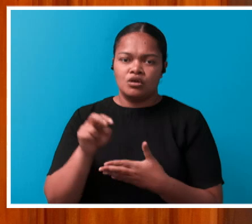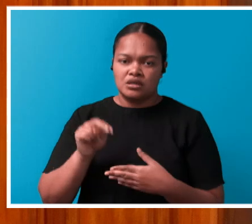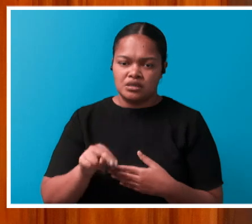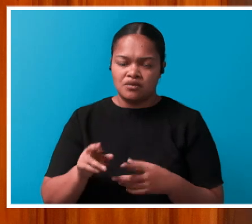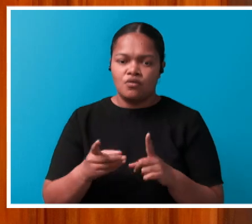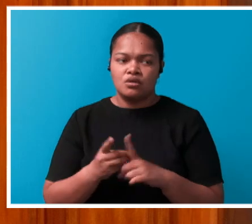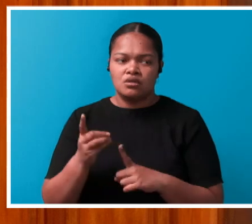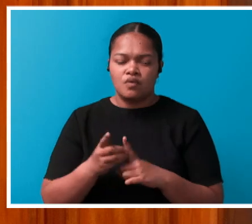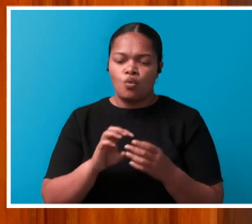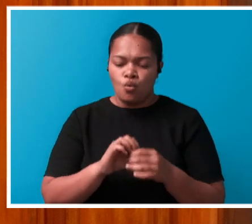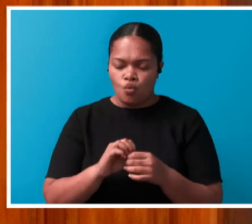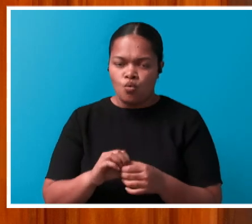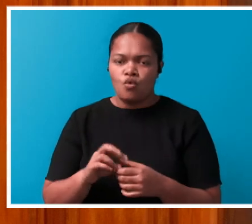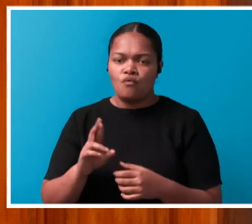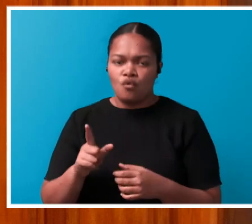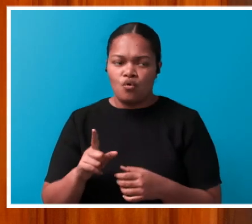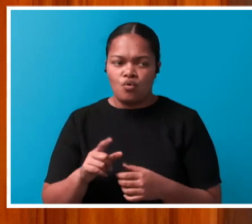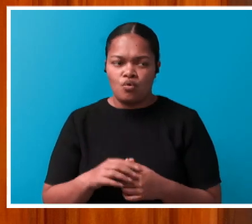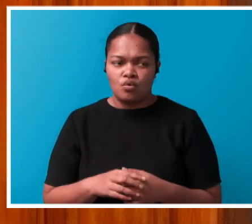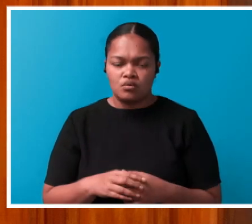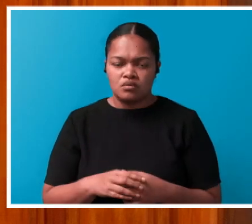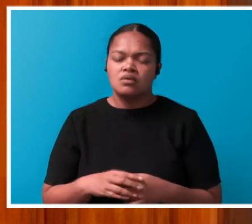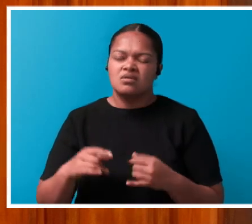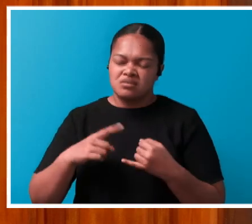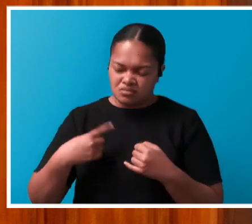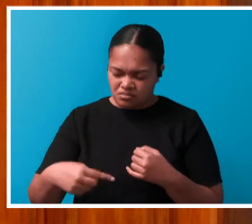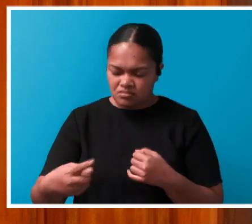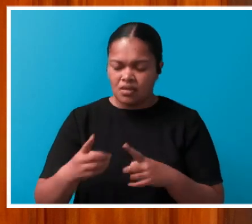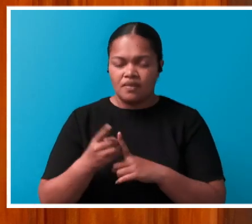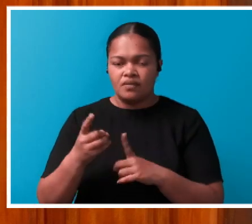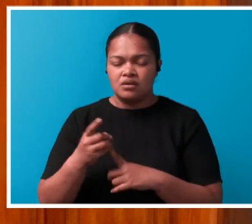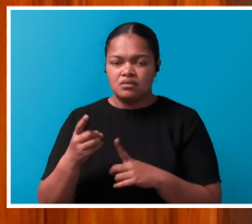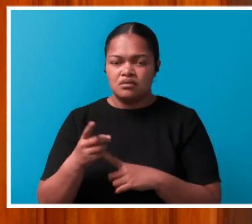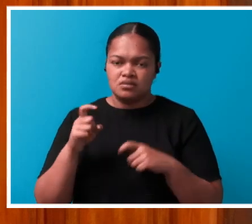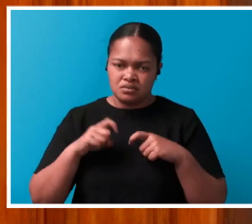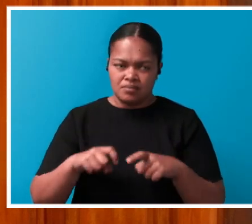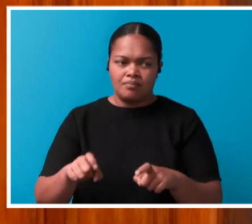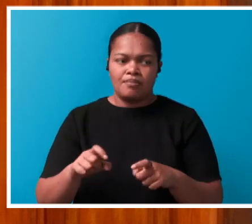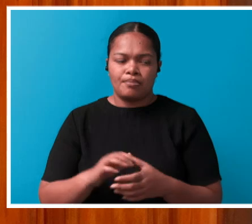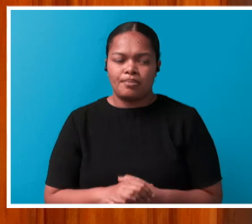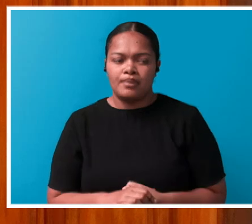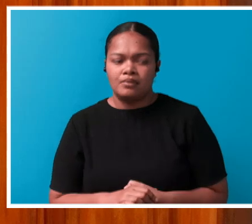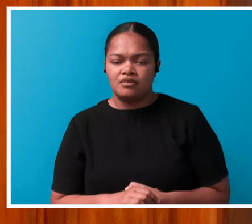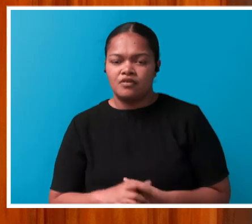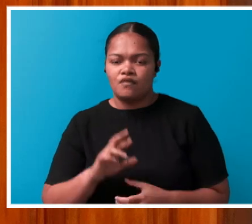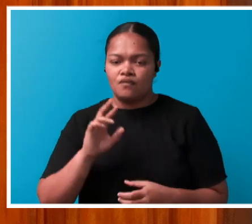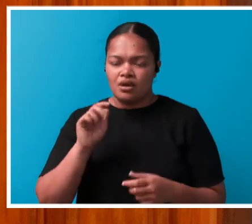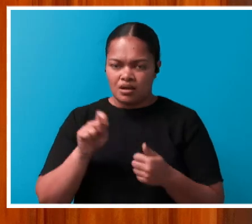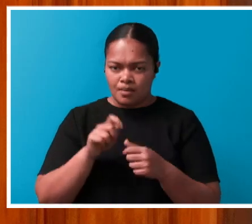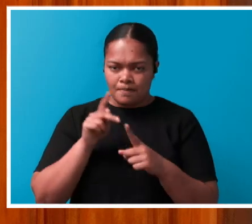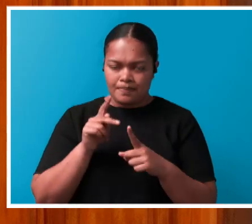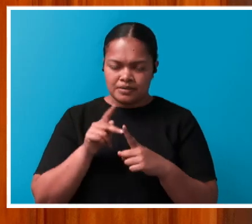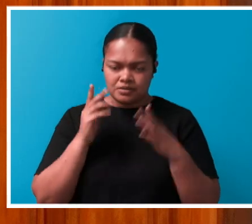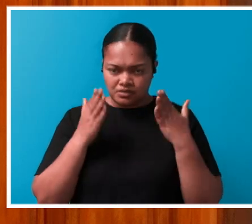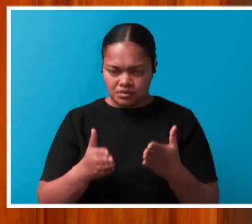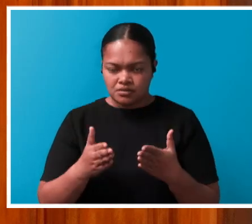develop their own resources for sustenance and development with sustainability as its focus.